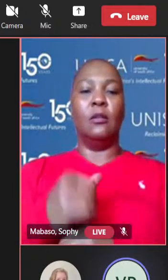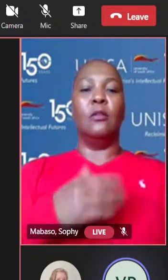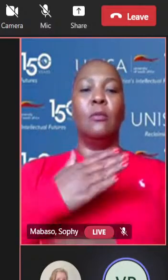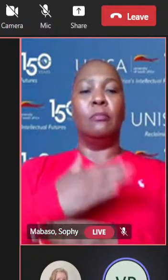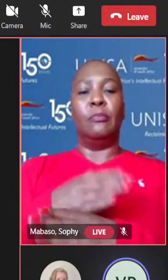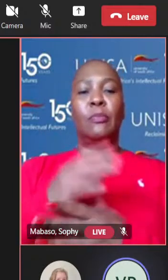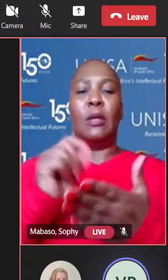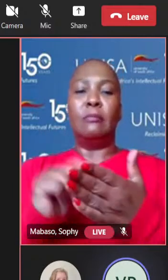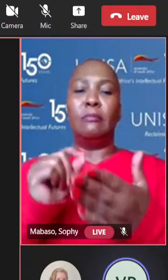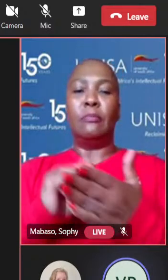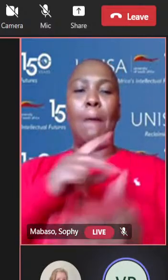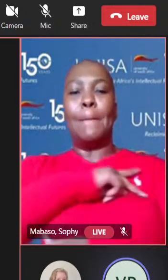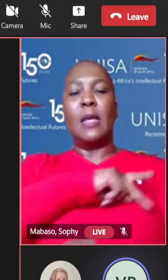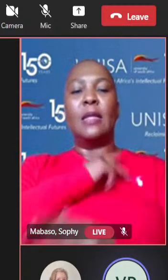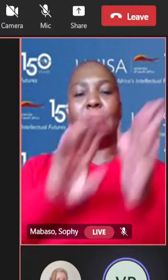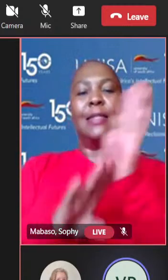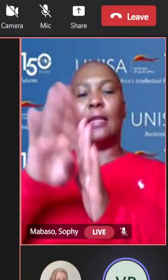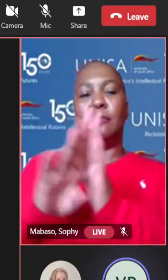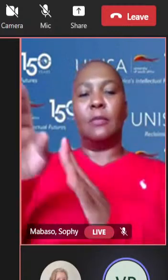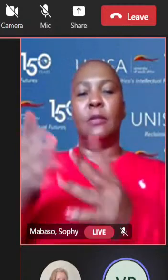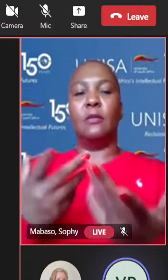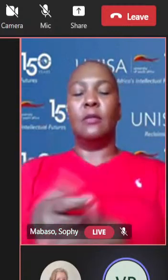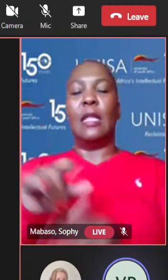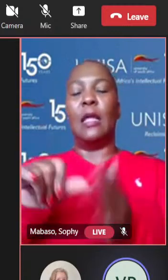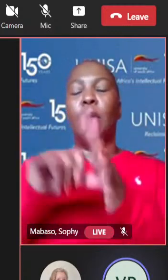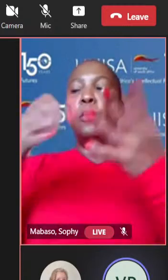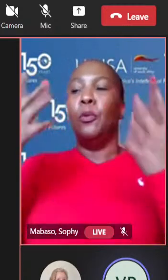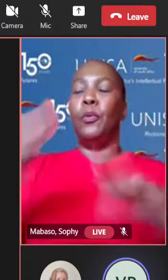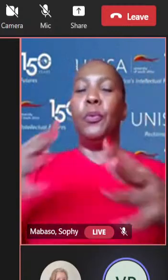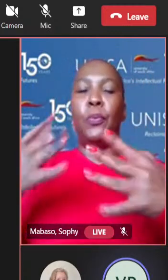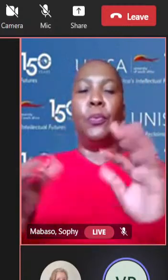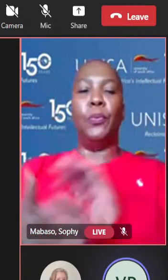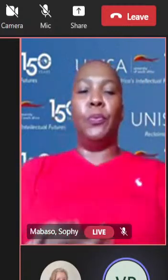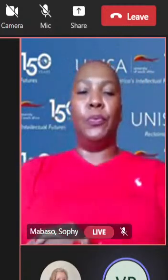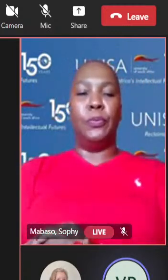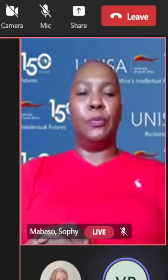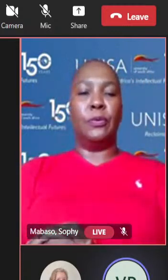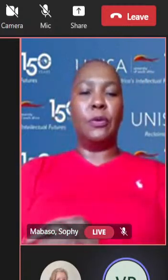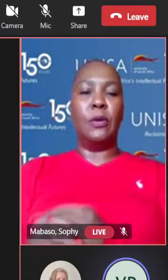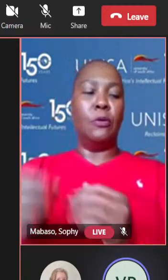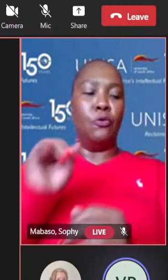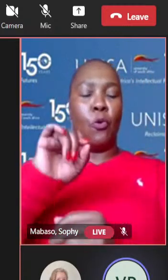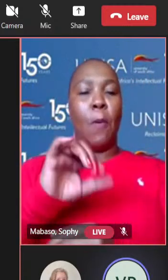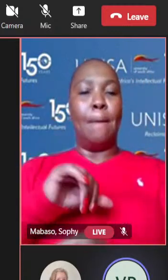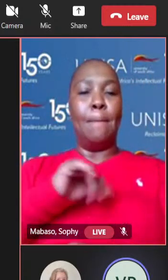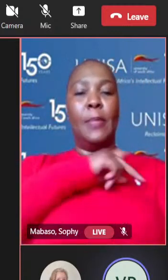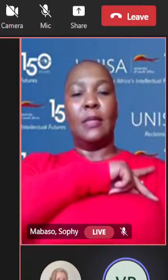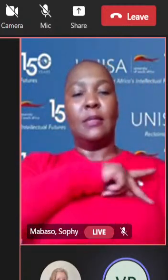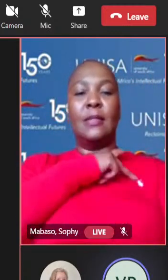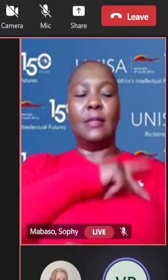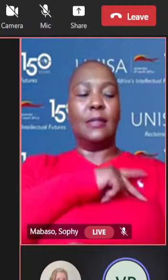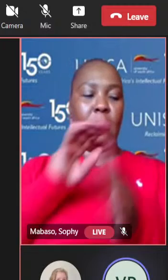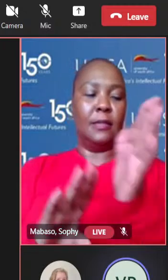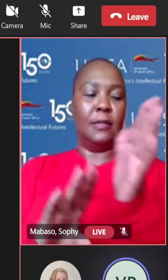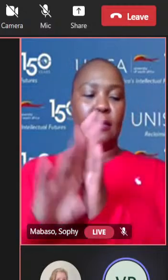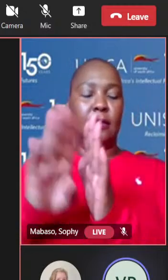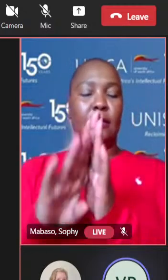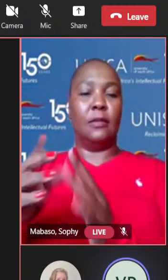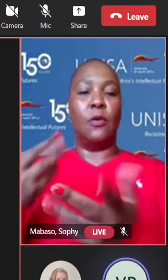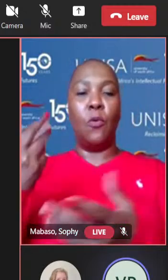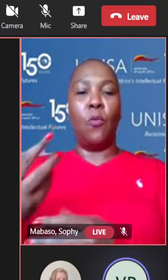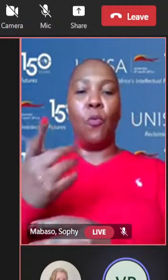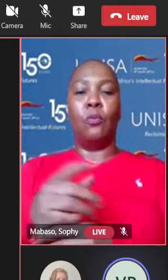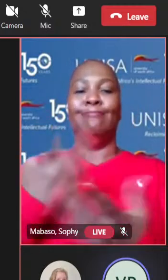a personal success statement. It's very important. Personal success statement, where you commit to completing